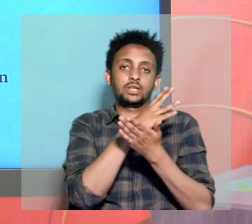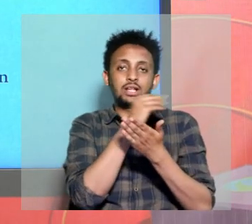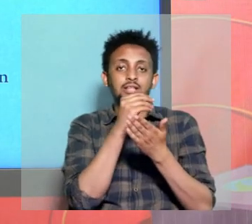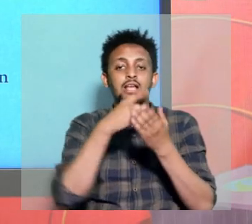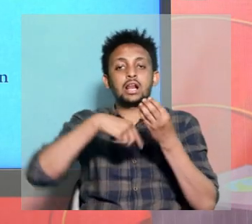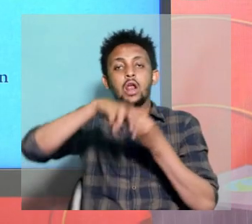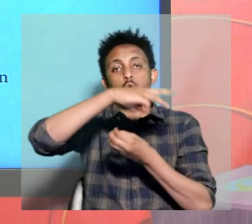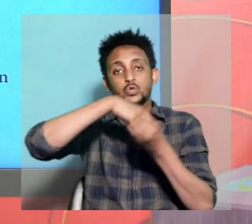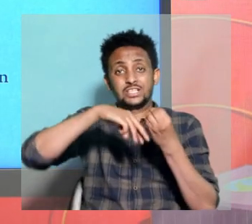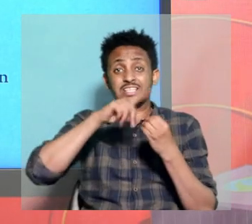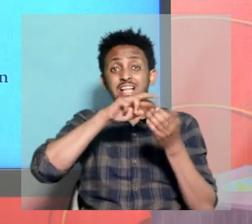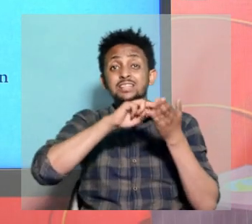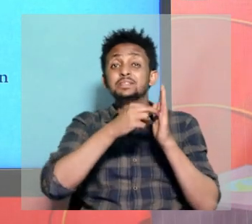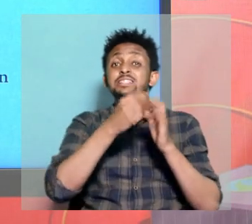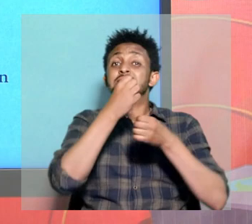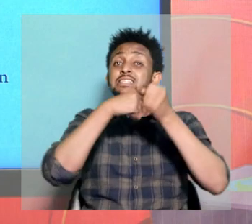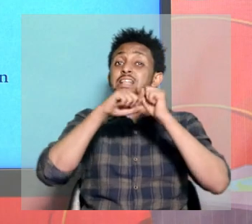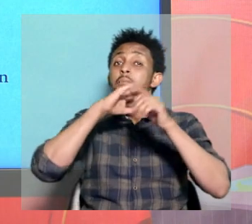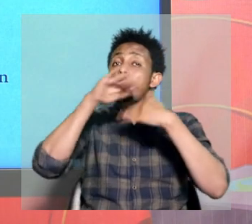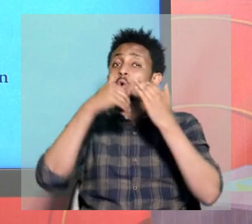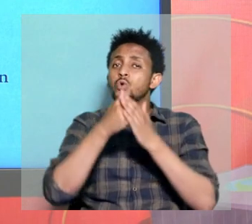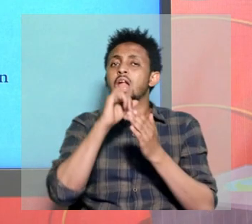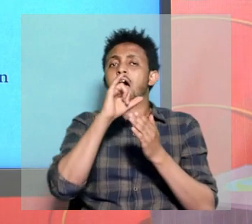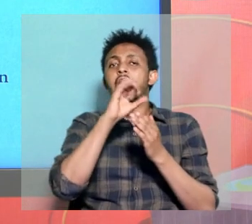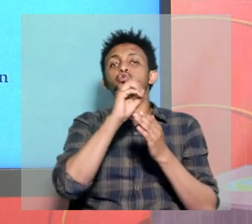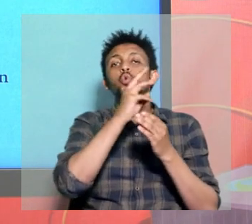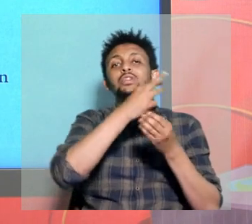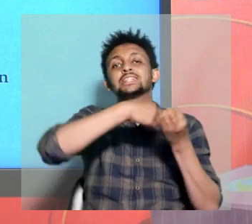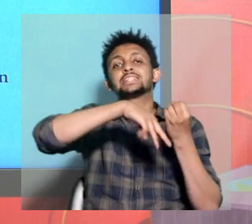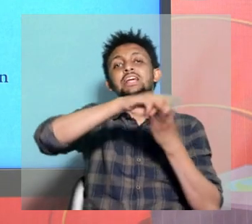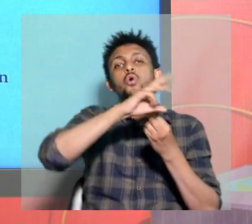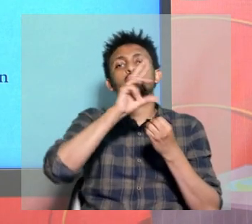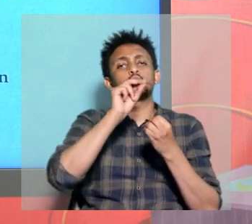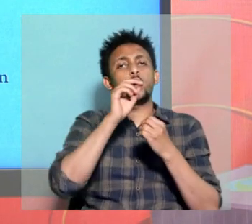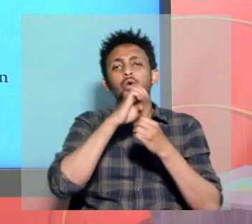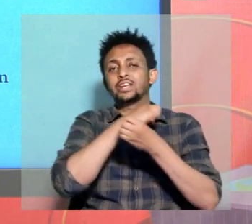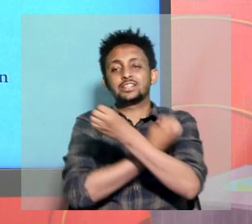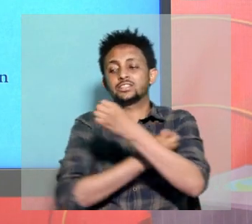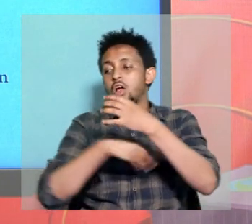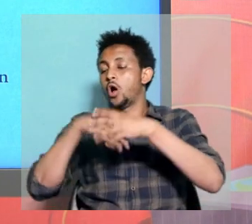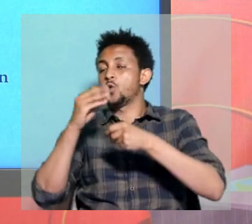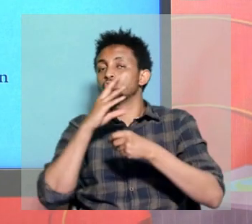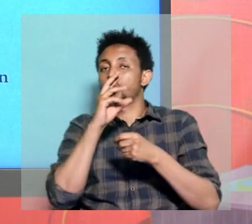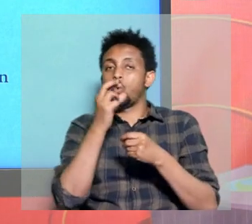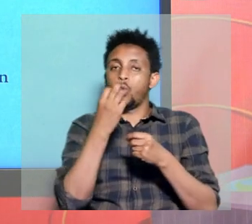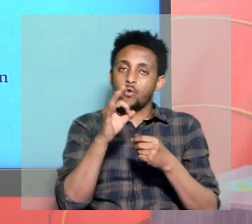surrounding. That means the system is totally isolated from the surrounding, no energy in or out of